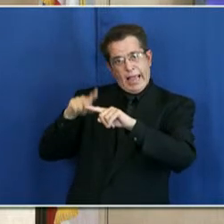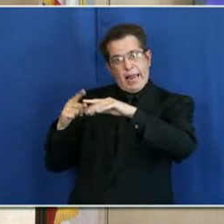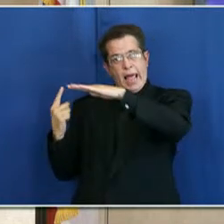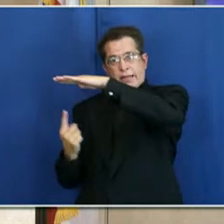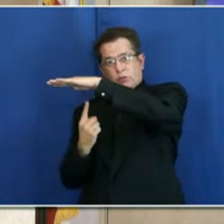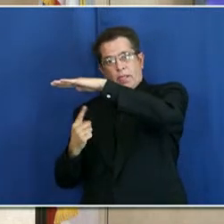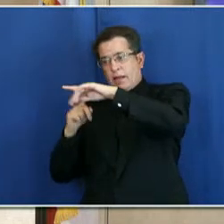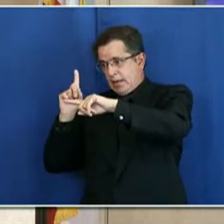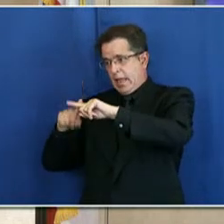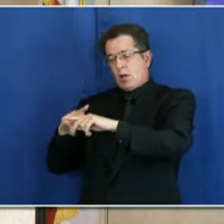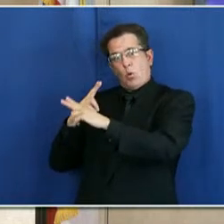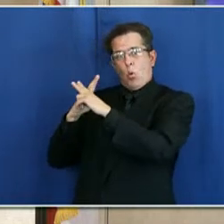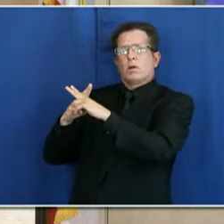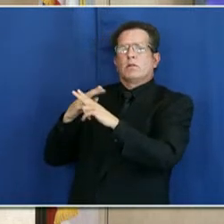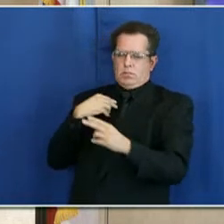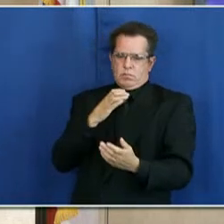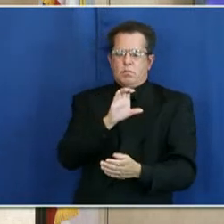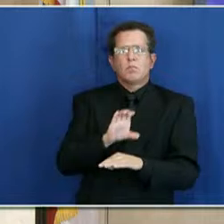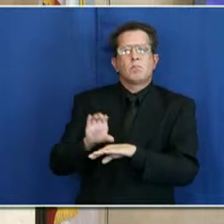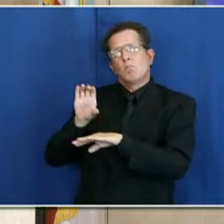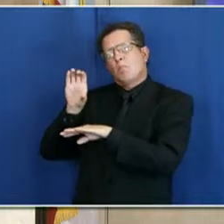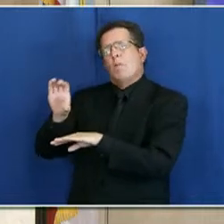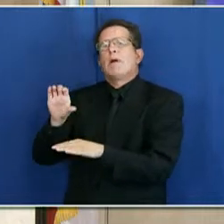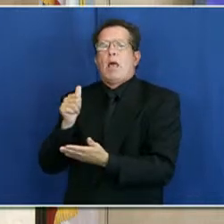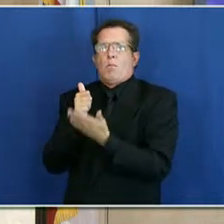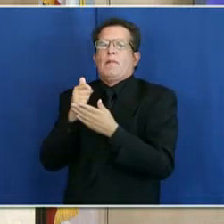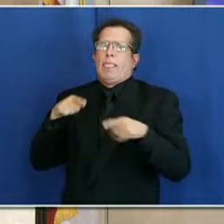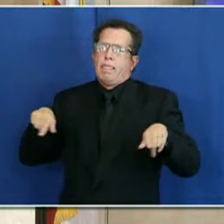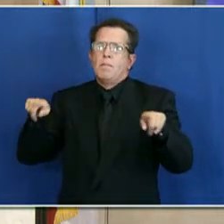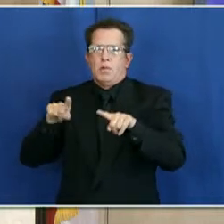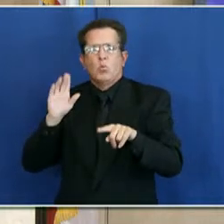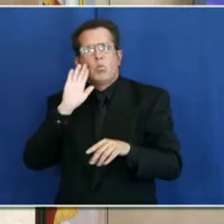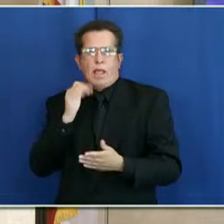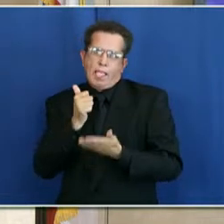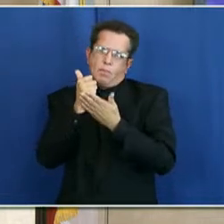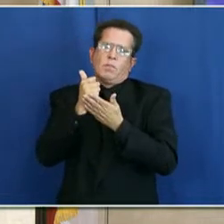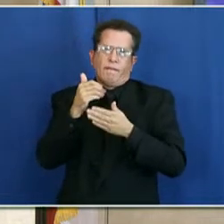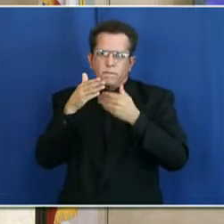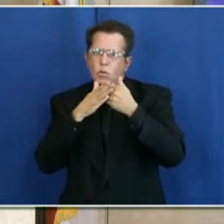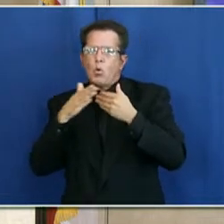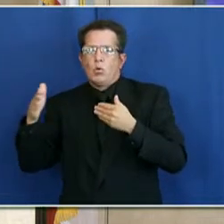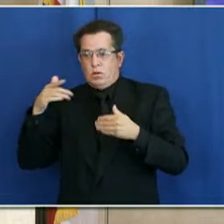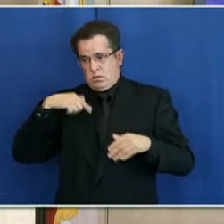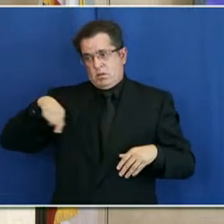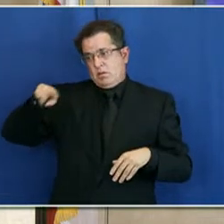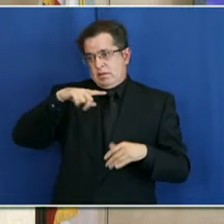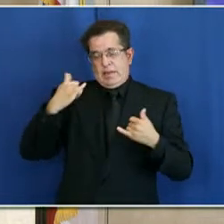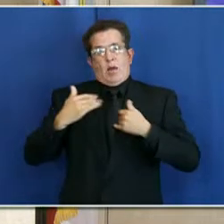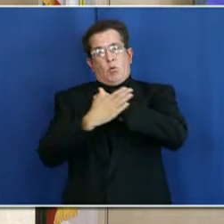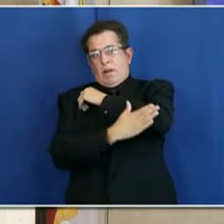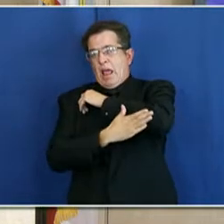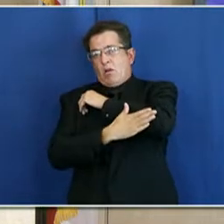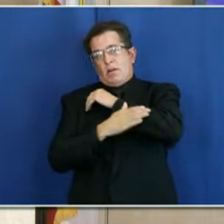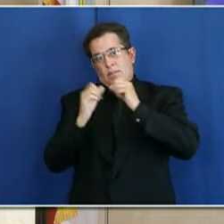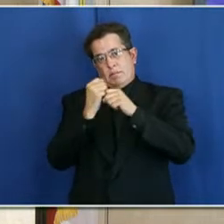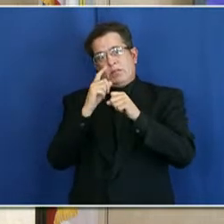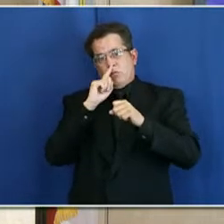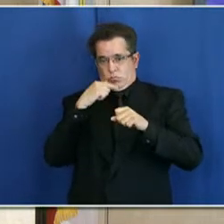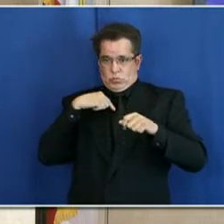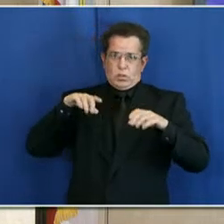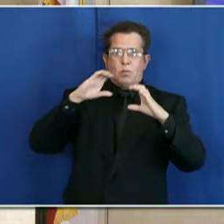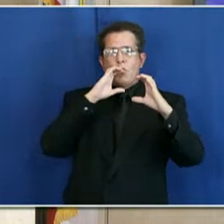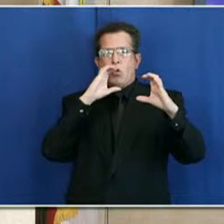or quarantine, and we think this is an important step forward. The county, as we've continued to work throughout COVID to make sure we are